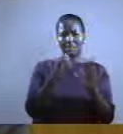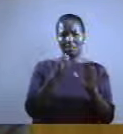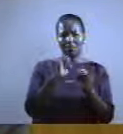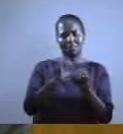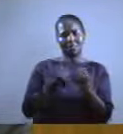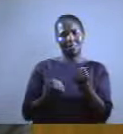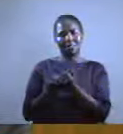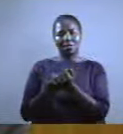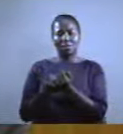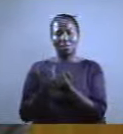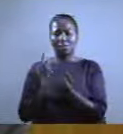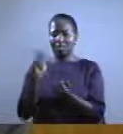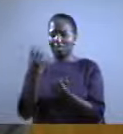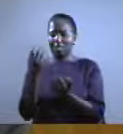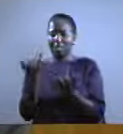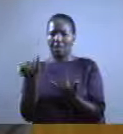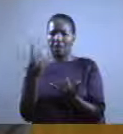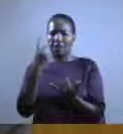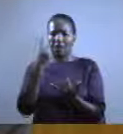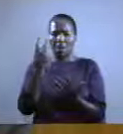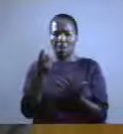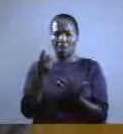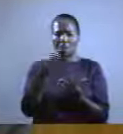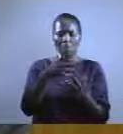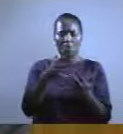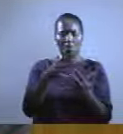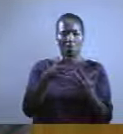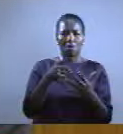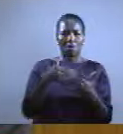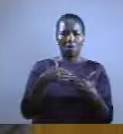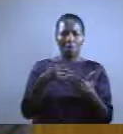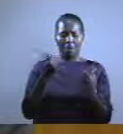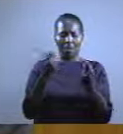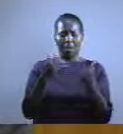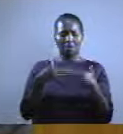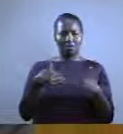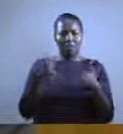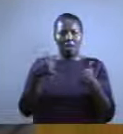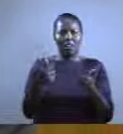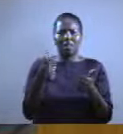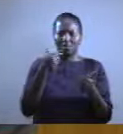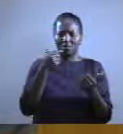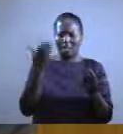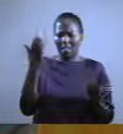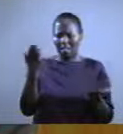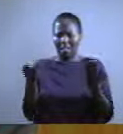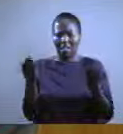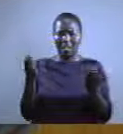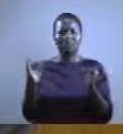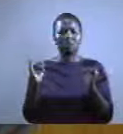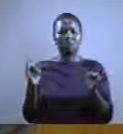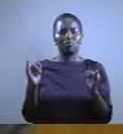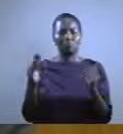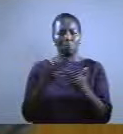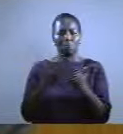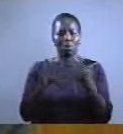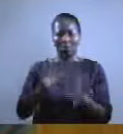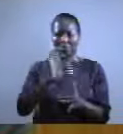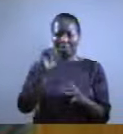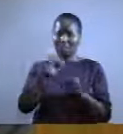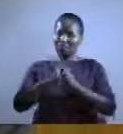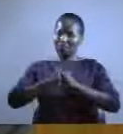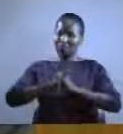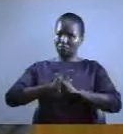tightening the noose around the average citizen's financial health. That is taking a place against a background where South Africa is regarded as the most